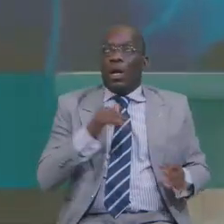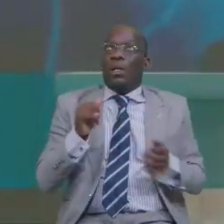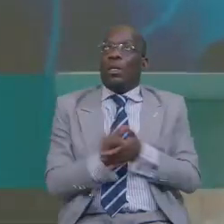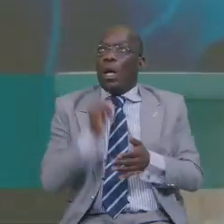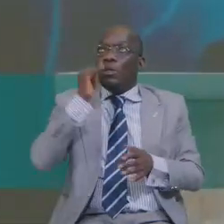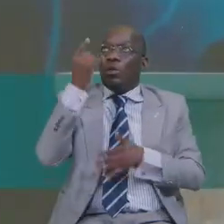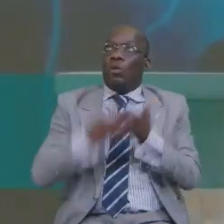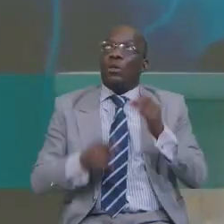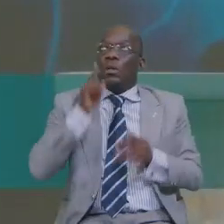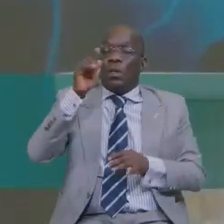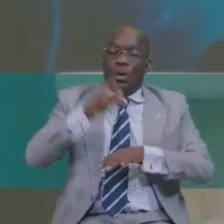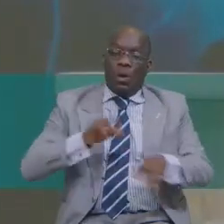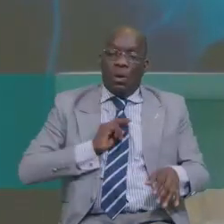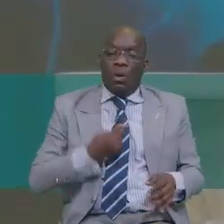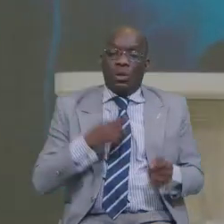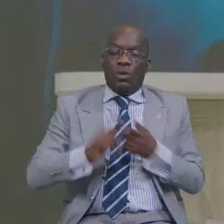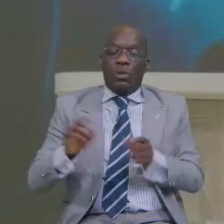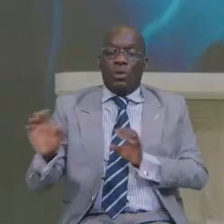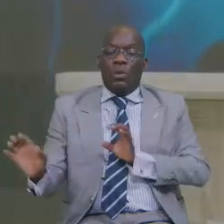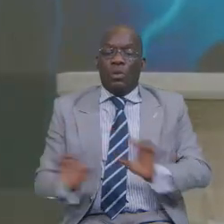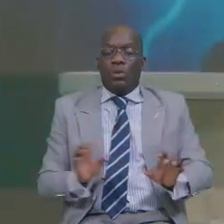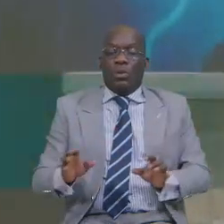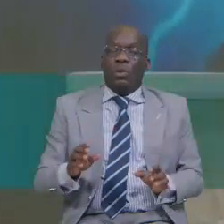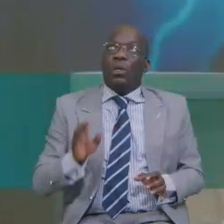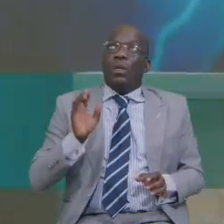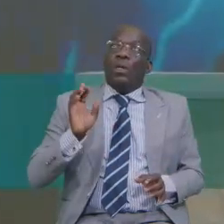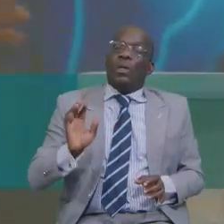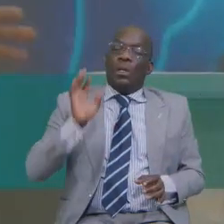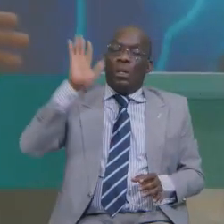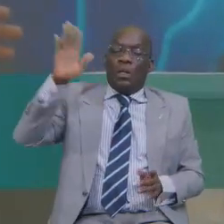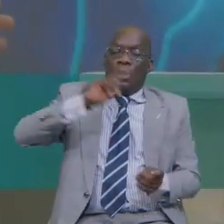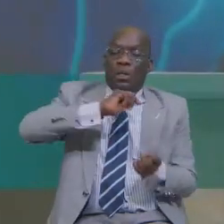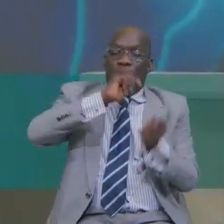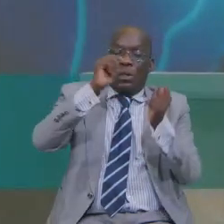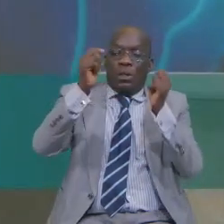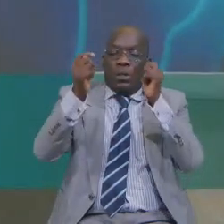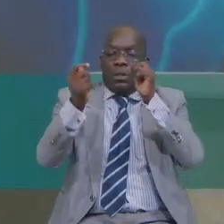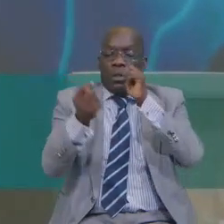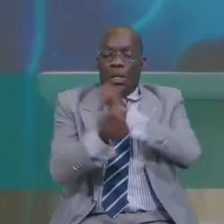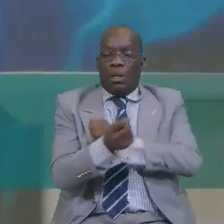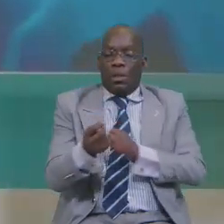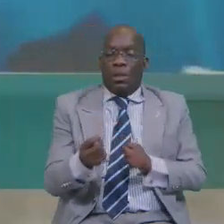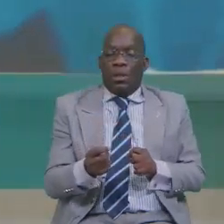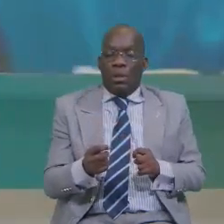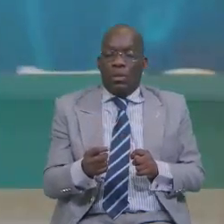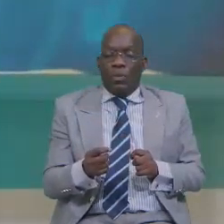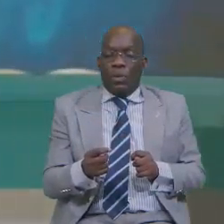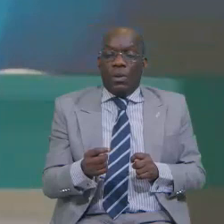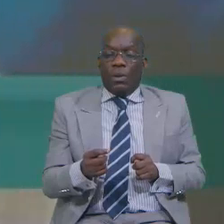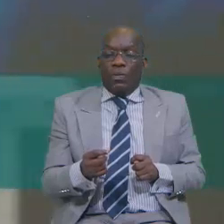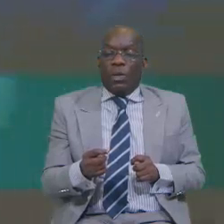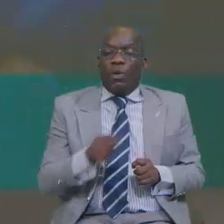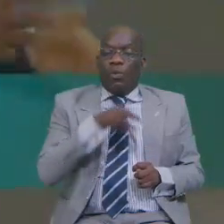his transnational ministry of healing and helping